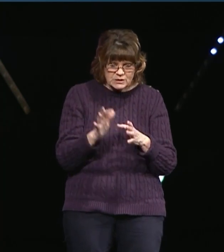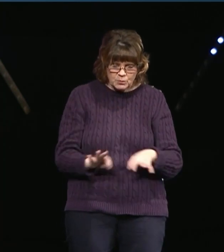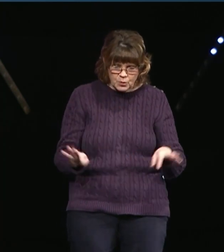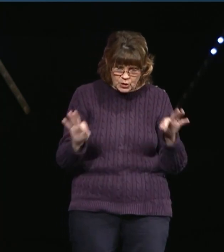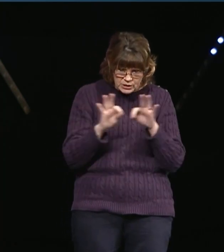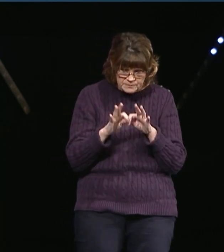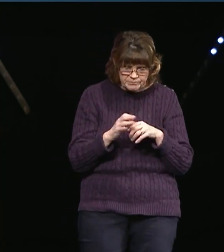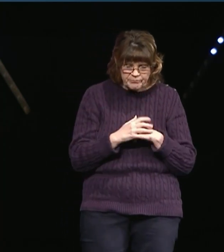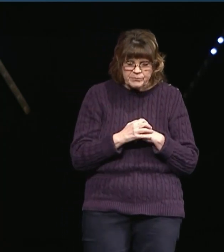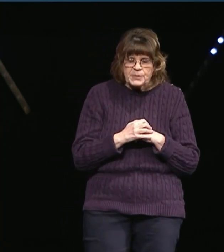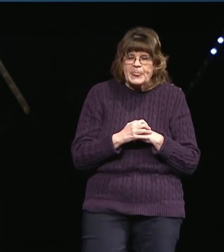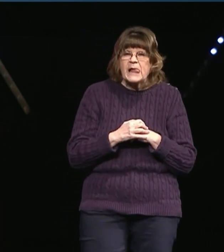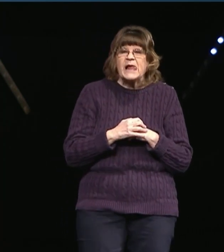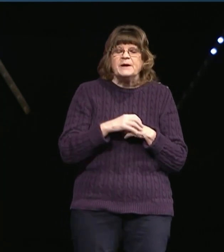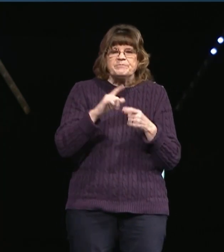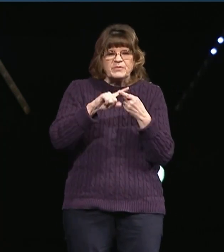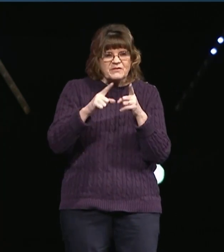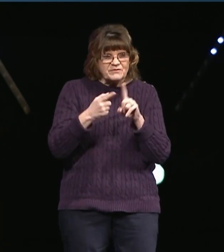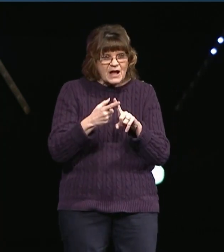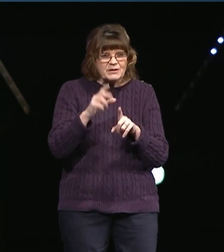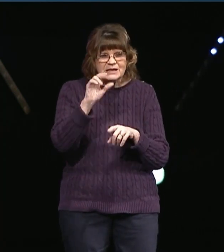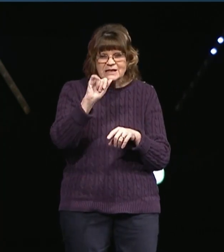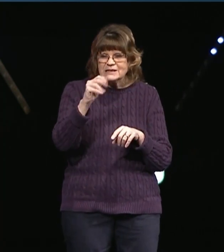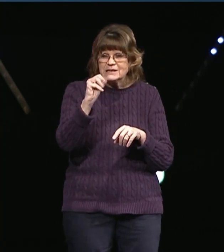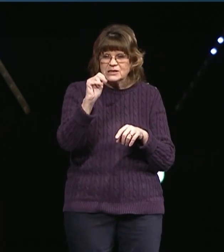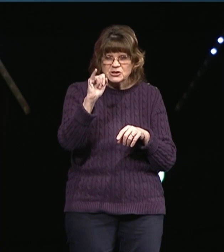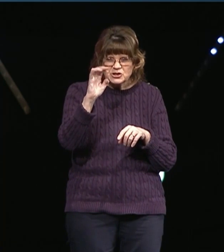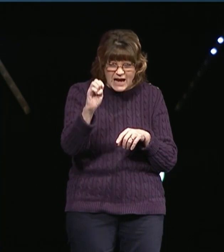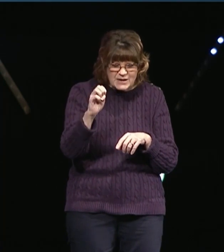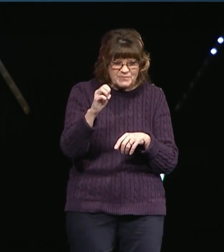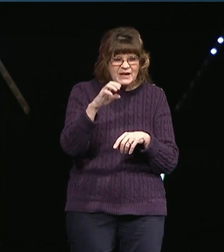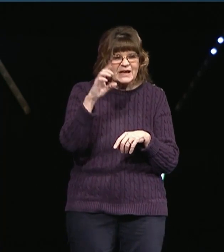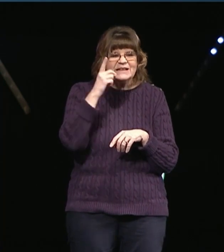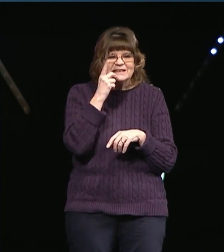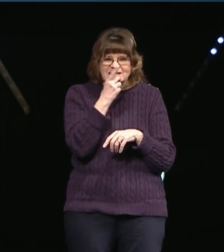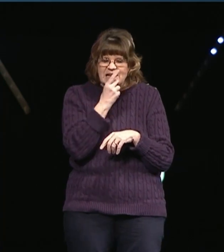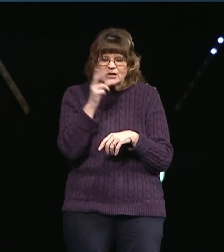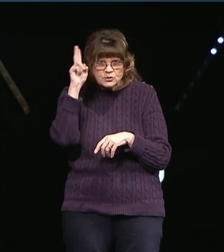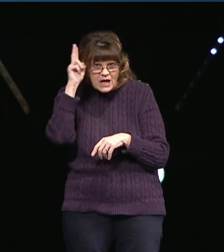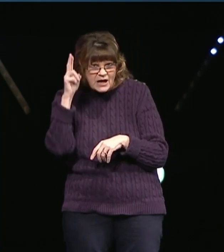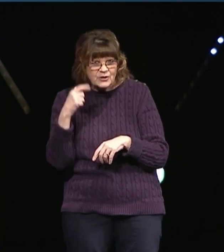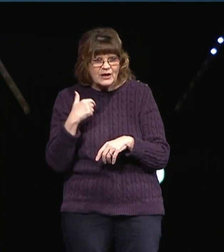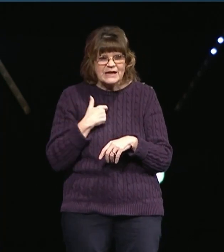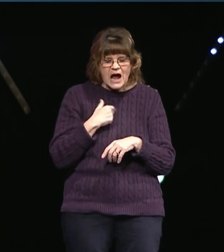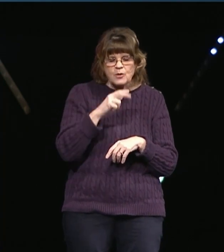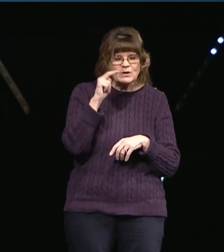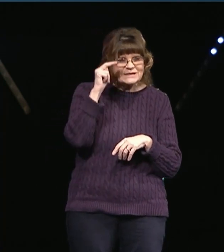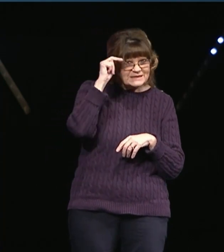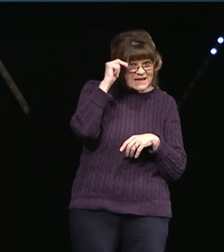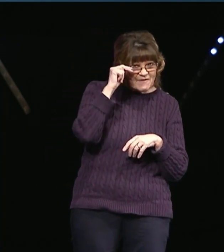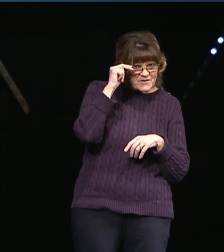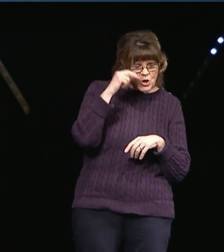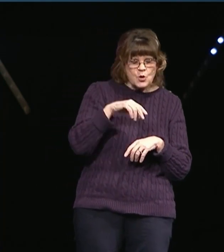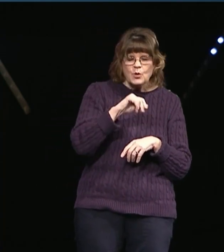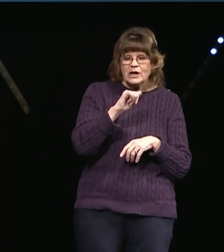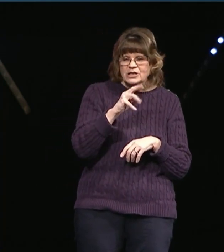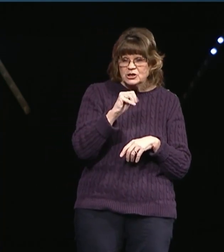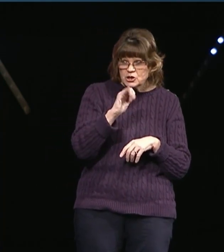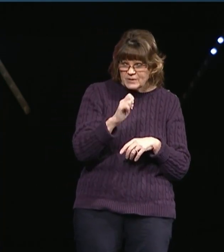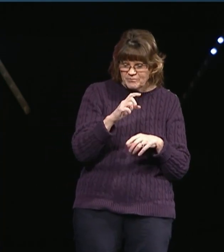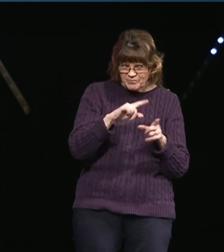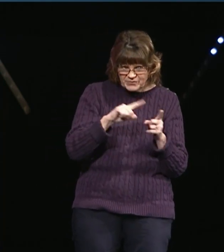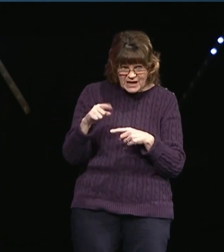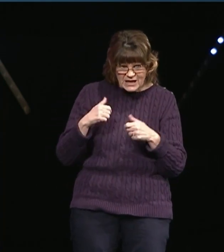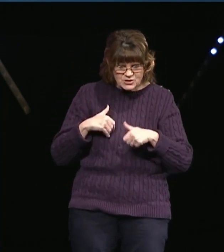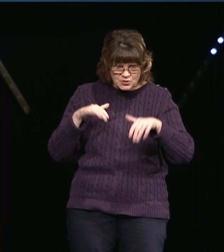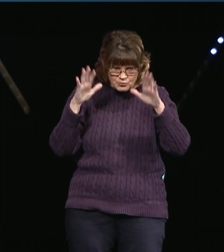But for me, the family calls me Jamie, and so Dennis was uncle, and I was nephew Jamie. And in 07, after I